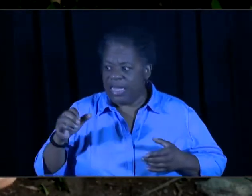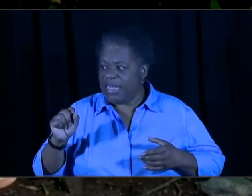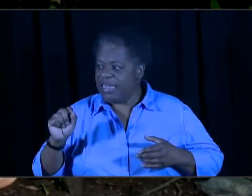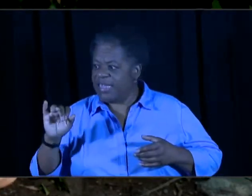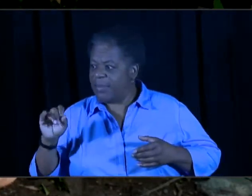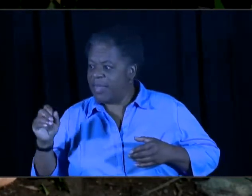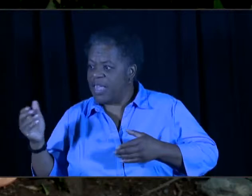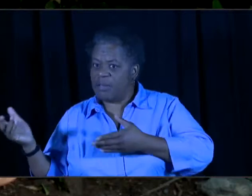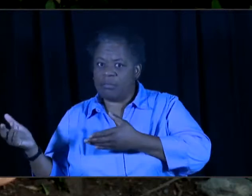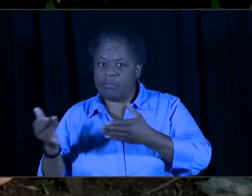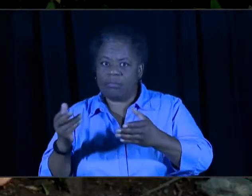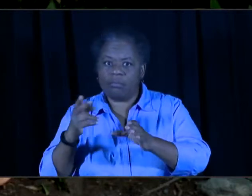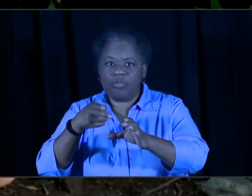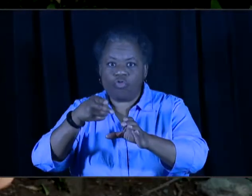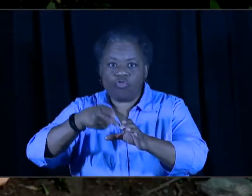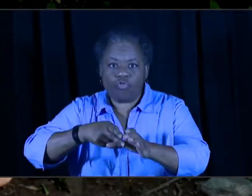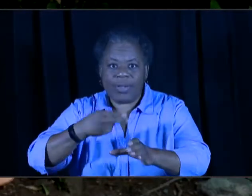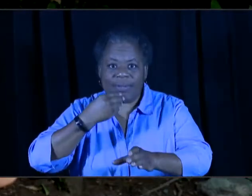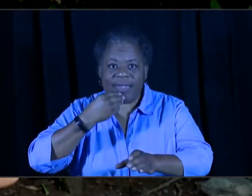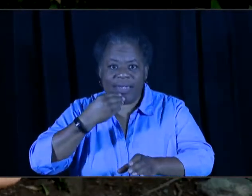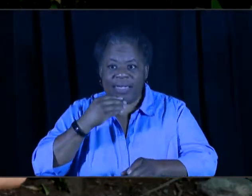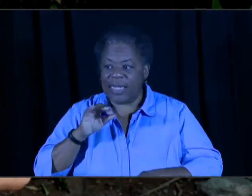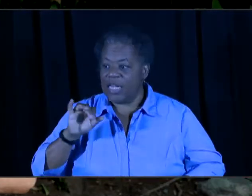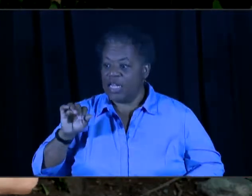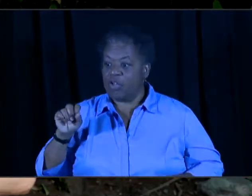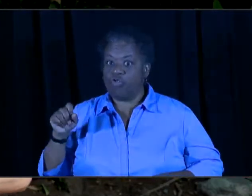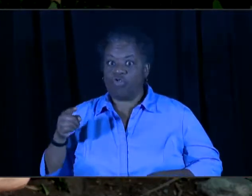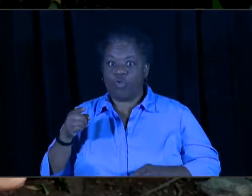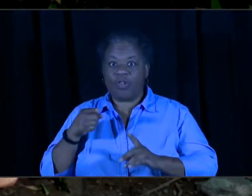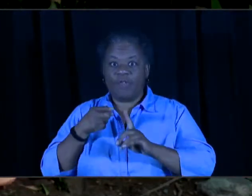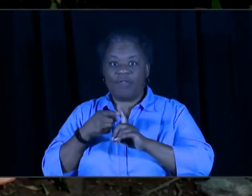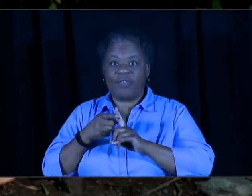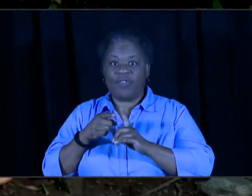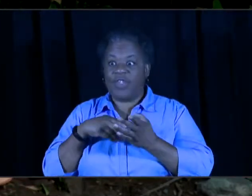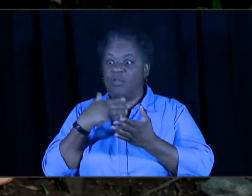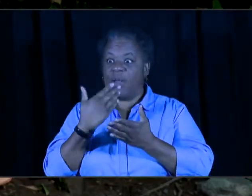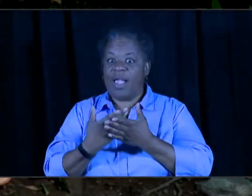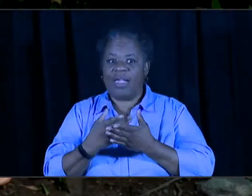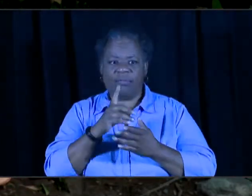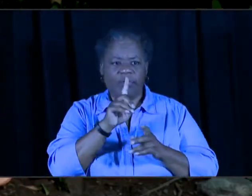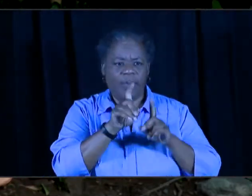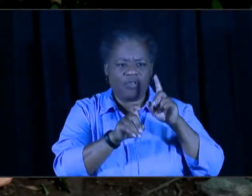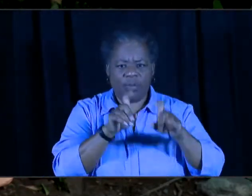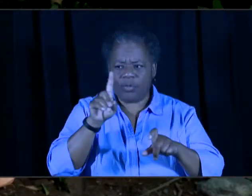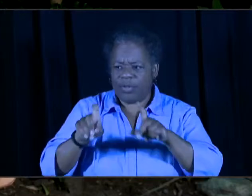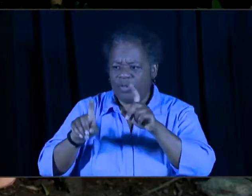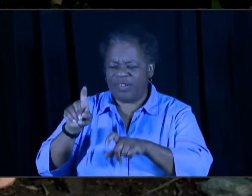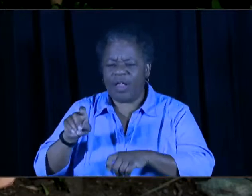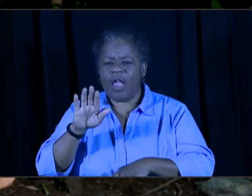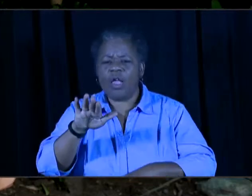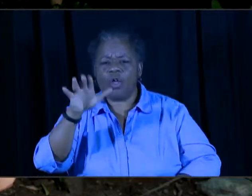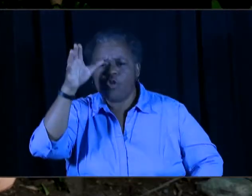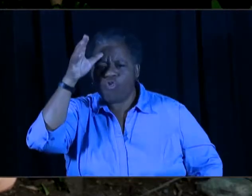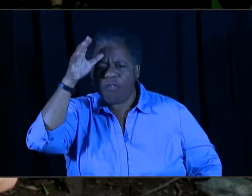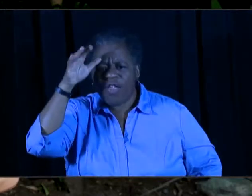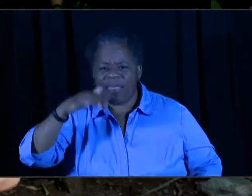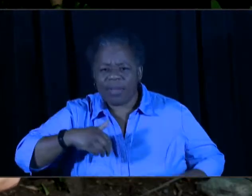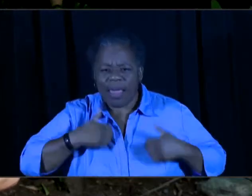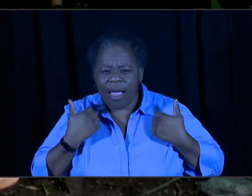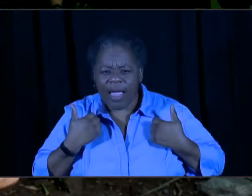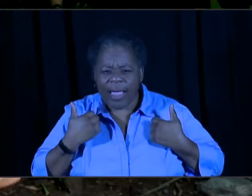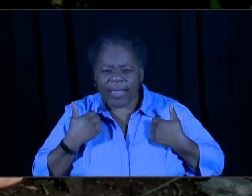them. When Joseph arrived, he questioned them keenly. "Is your father well? Is he